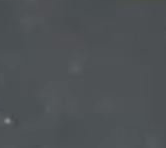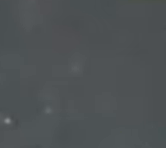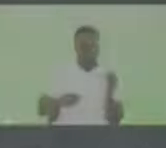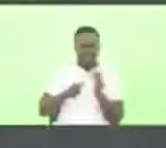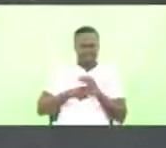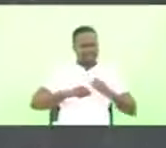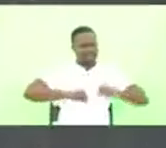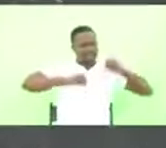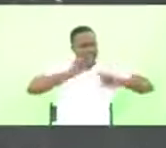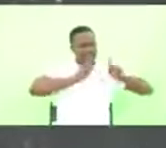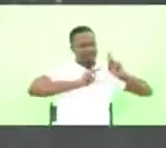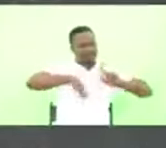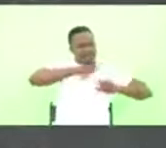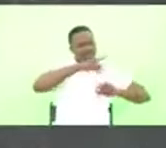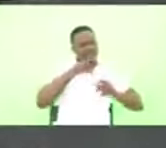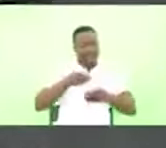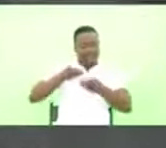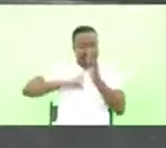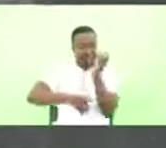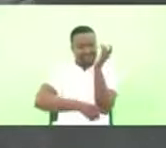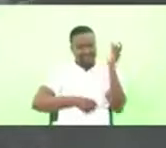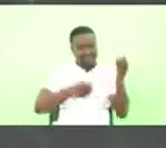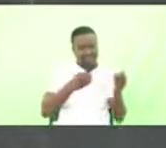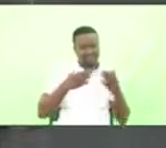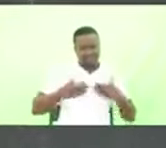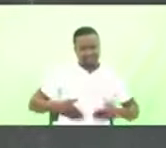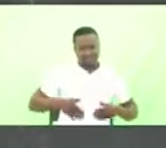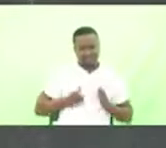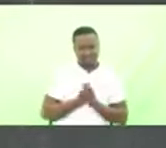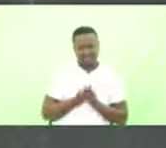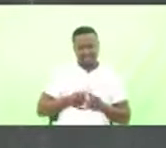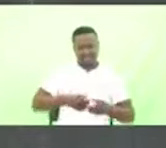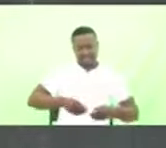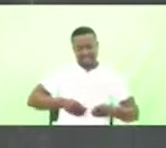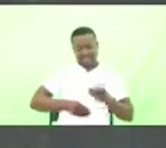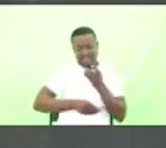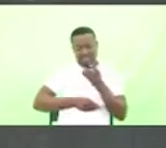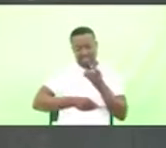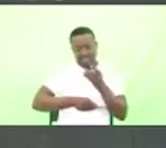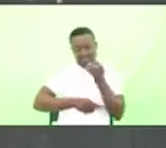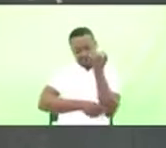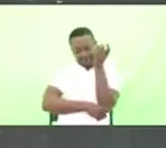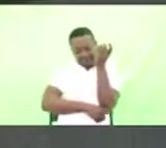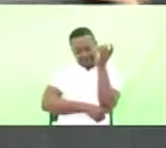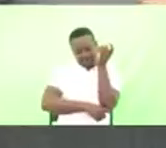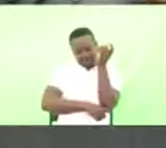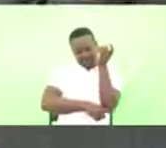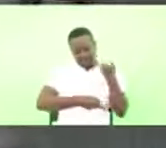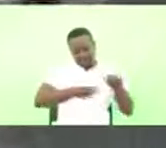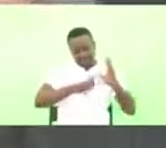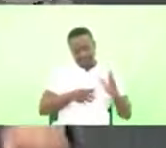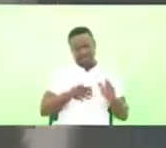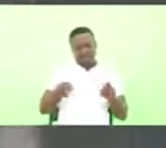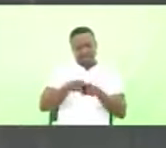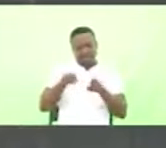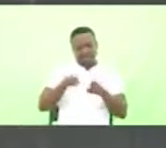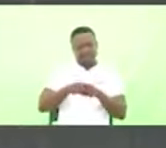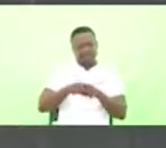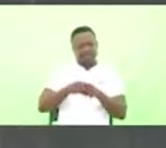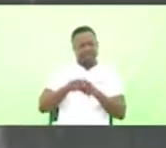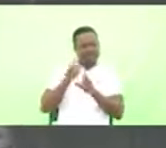men were saying that the disciples have stolen the body, the disciples were also suspecting that the big men have stolen the